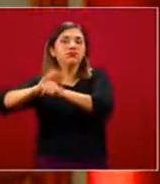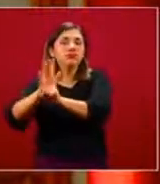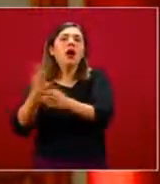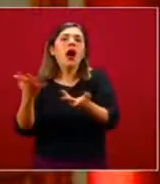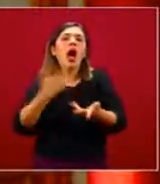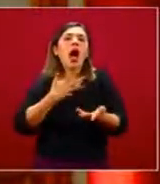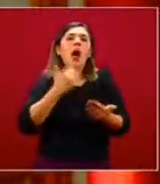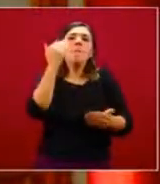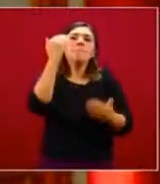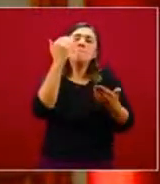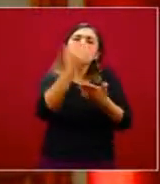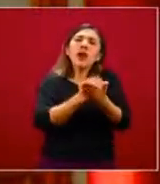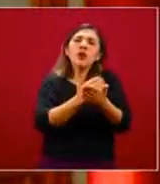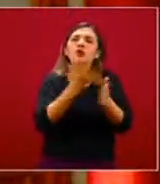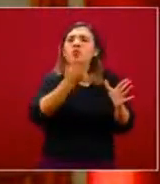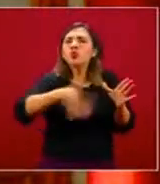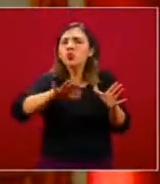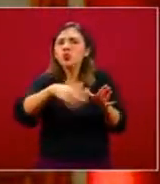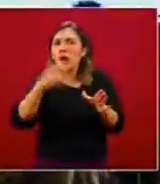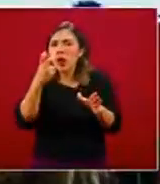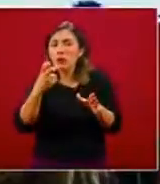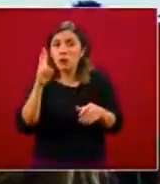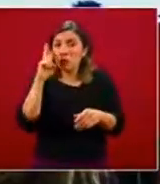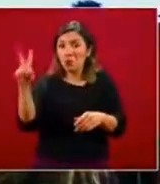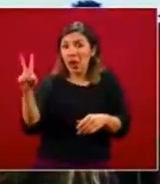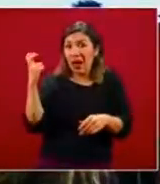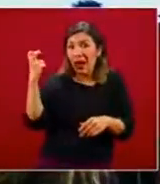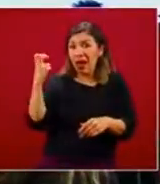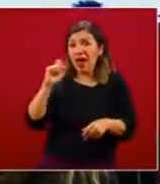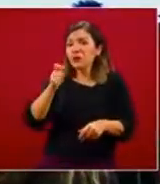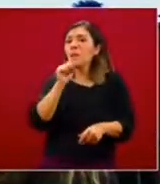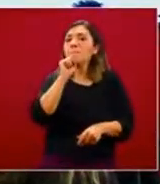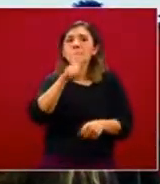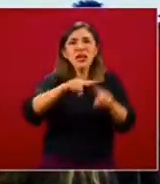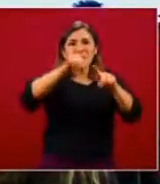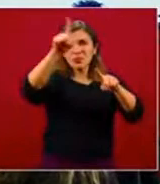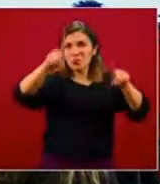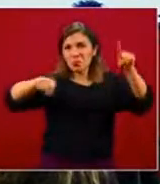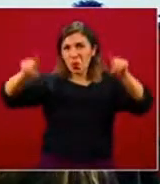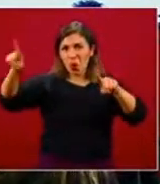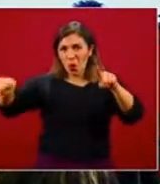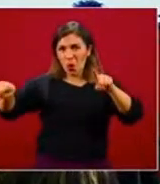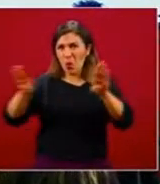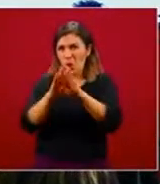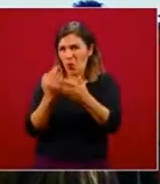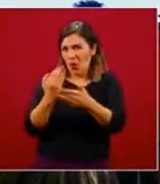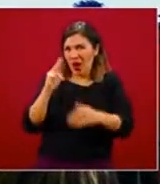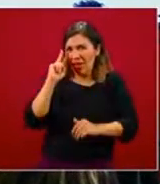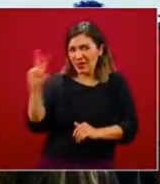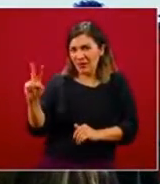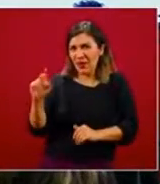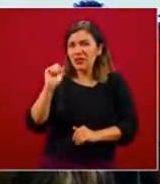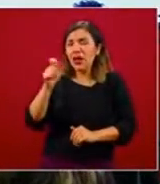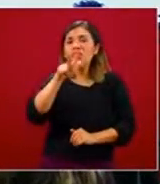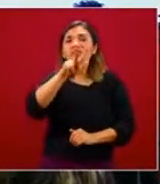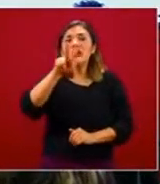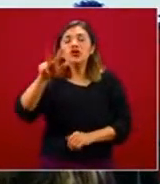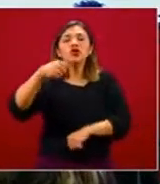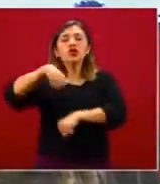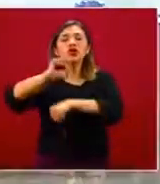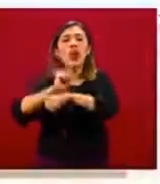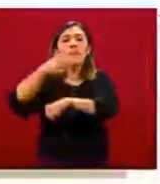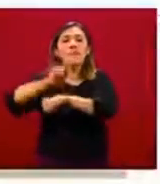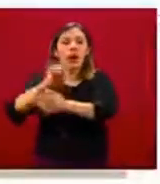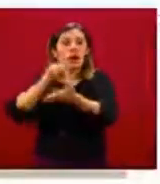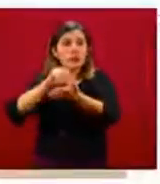muestreo, hay menos búsqueda. how this Y could como pueden ver, affect esto it, nada más because es la we misma may curva not be epidémica que able to do señalábamos, as much son of las the 18 testing as we semanas que would están